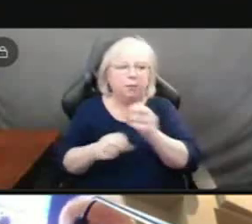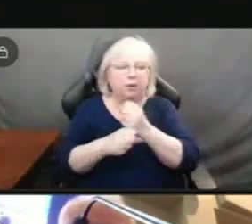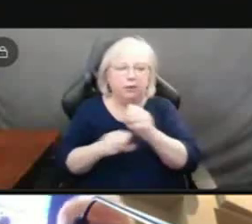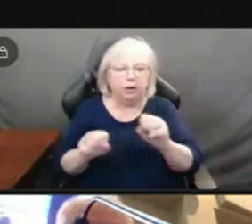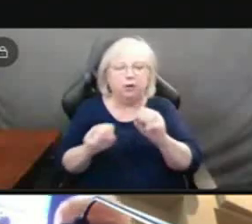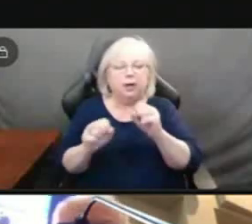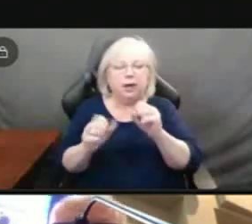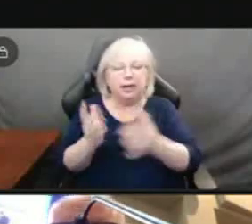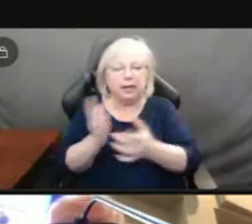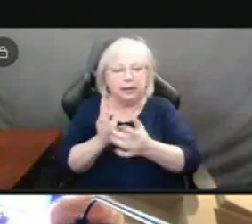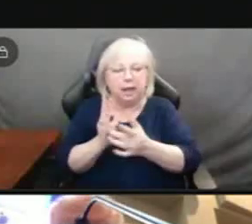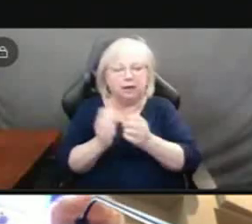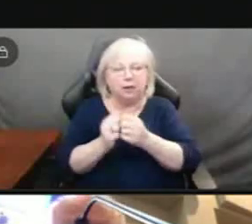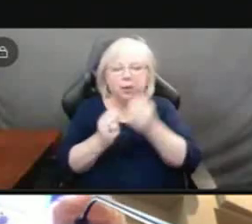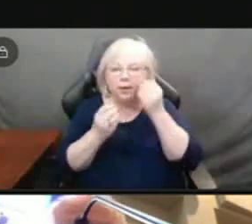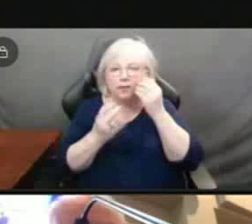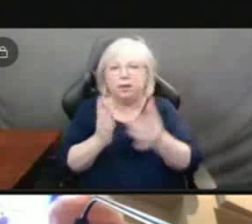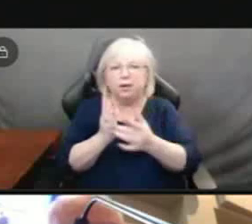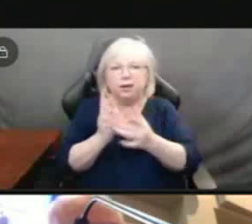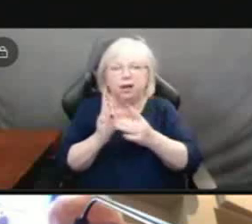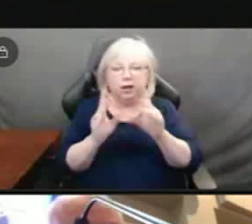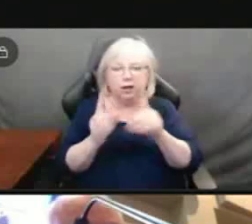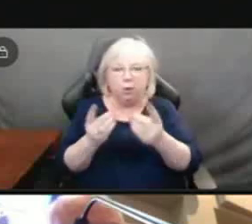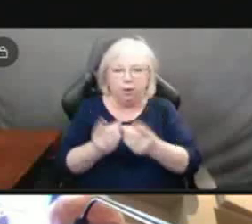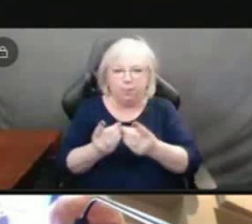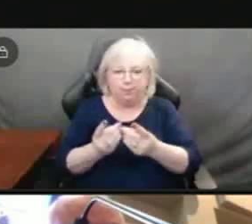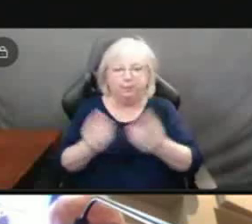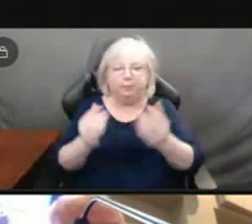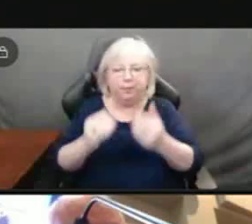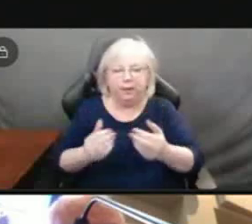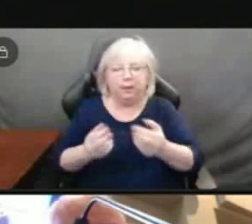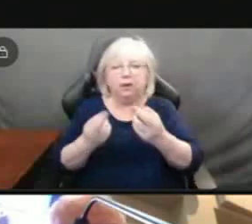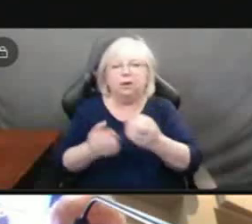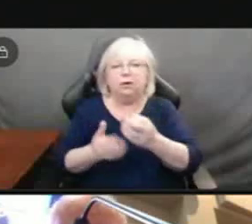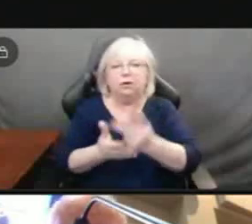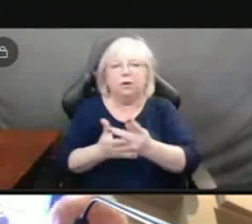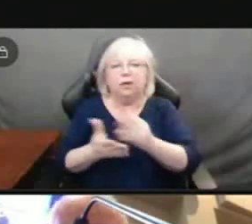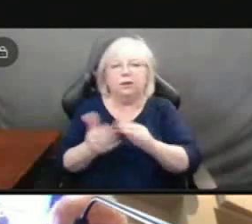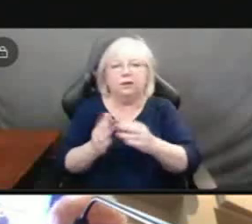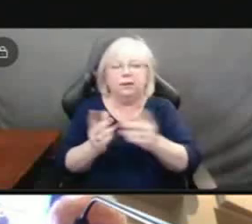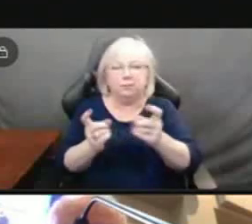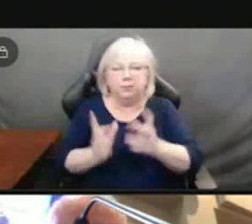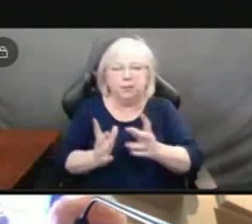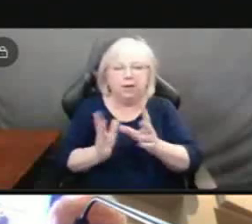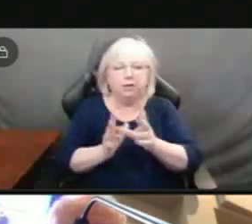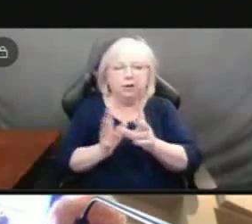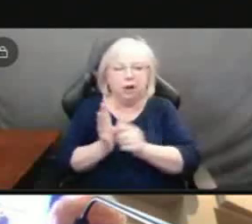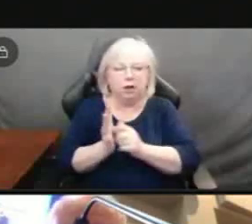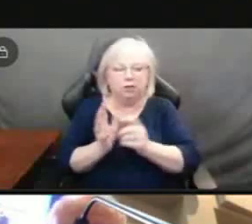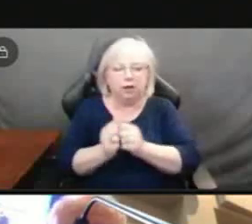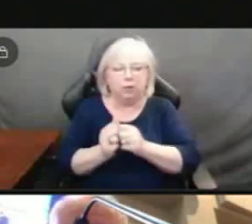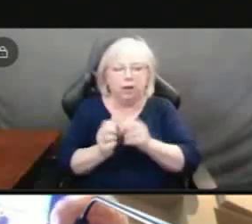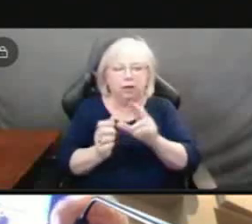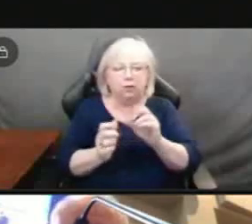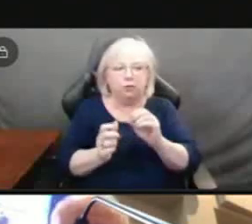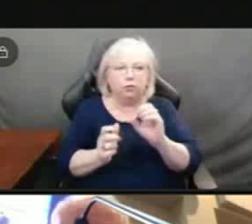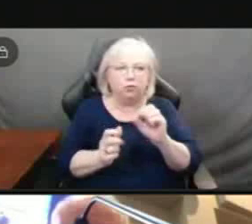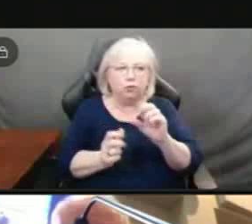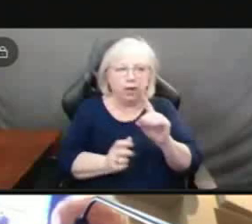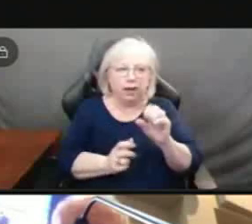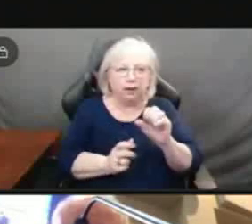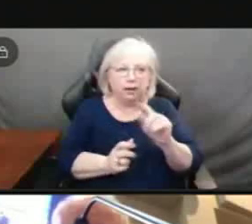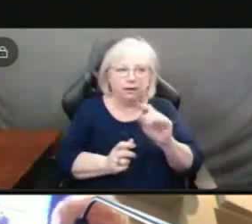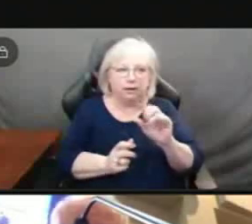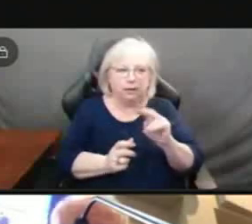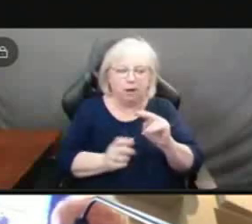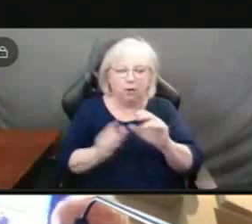the Information Technology Department and for other purposes. A resolution authorizes the city manager to enter into a contract with Redstone Construction Group